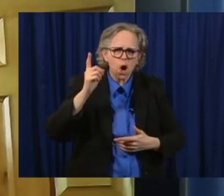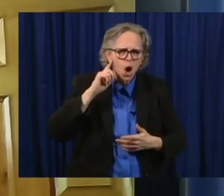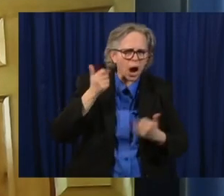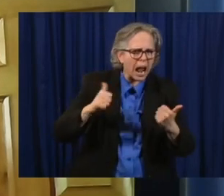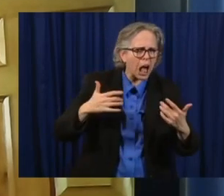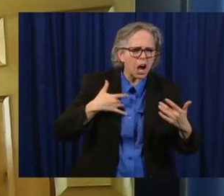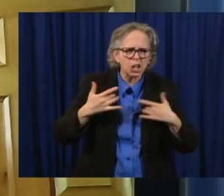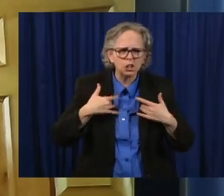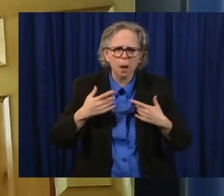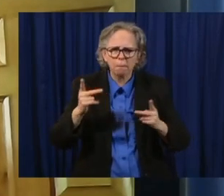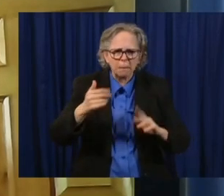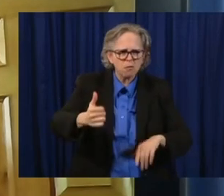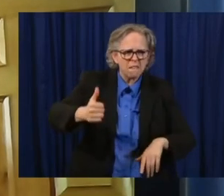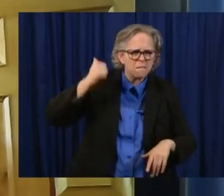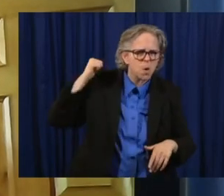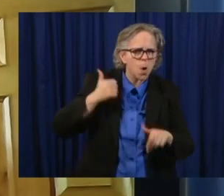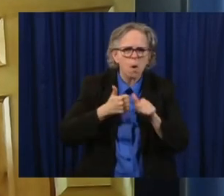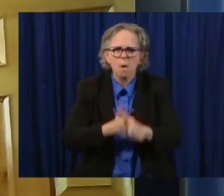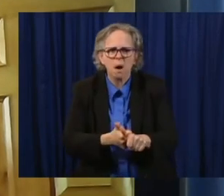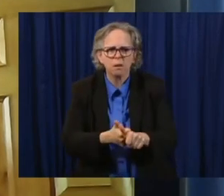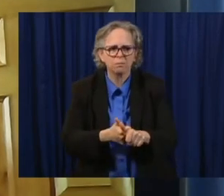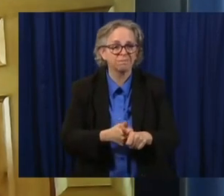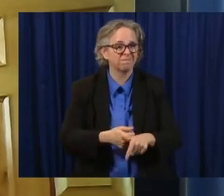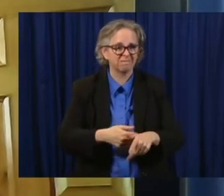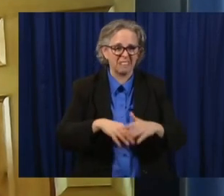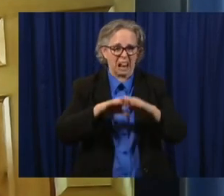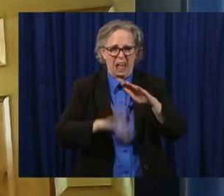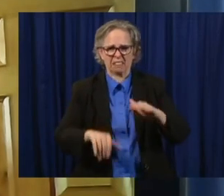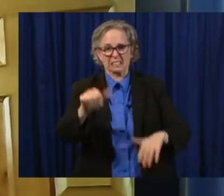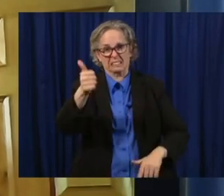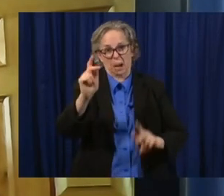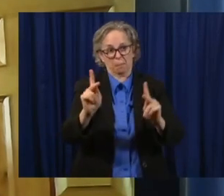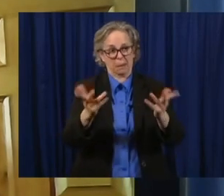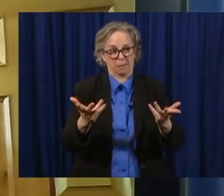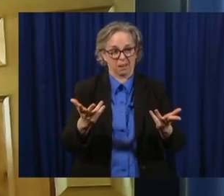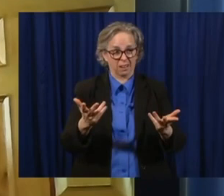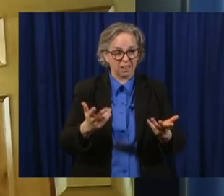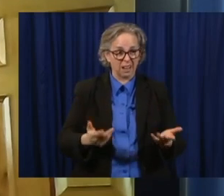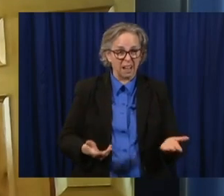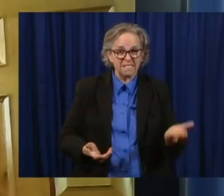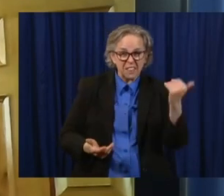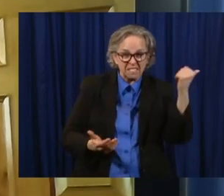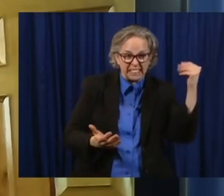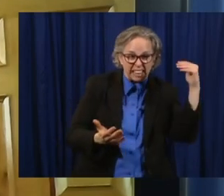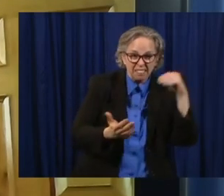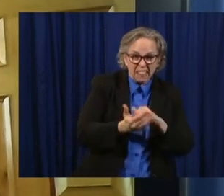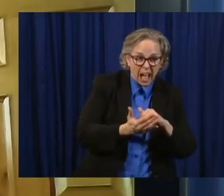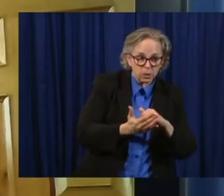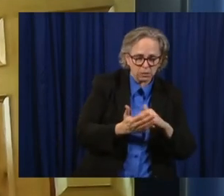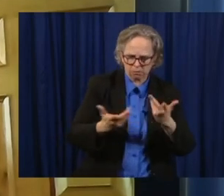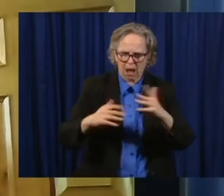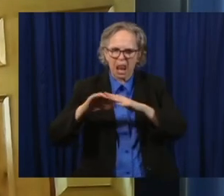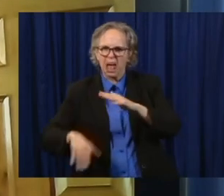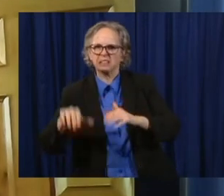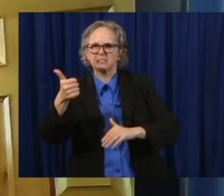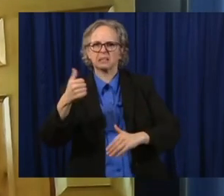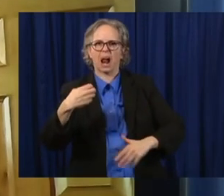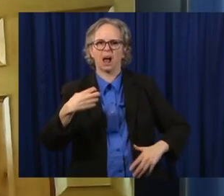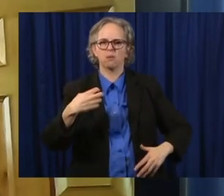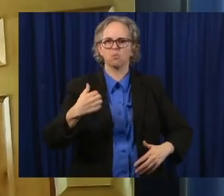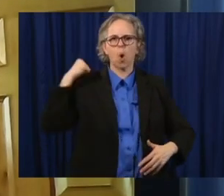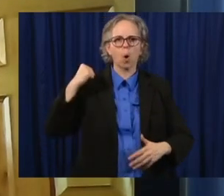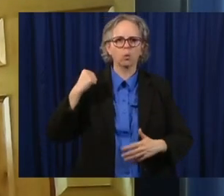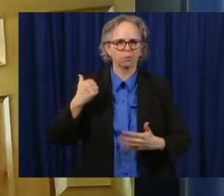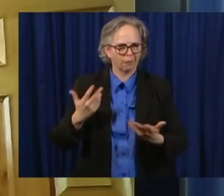really less than 10 or so out of all of those 15,000 contacts that have been in place. So people are really adhering to this